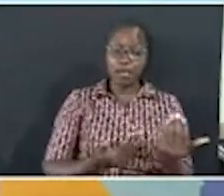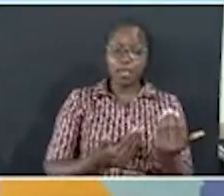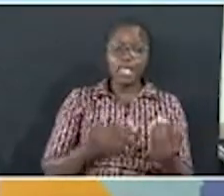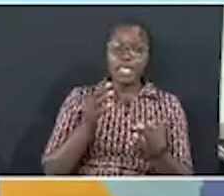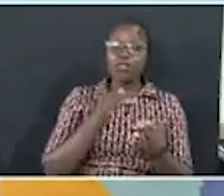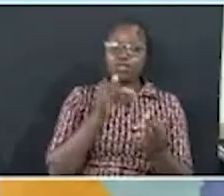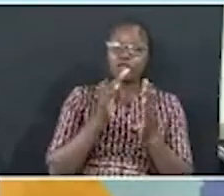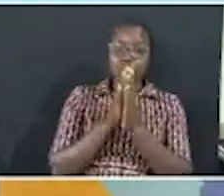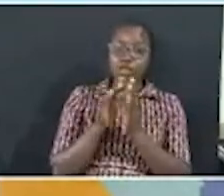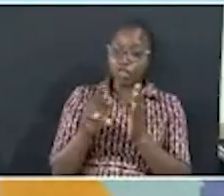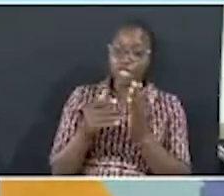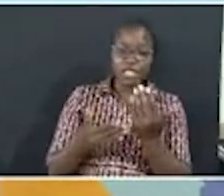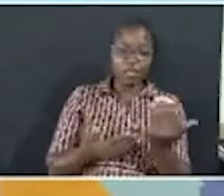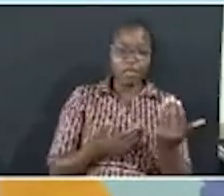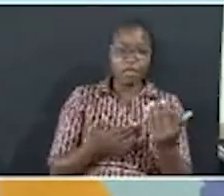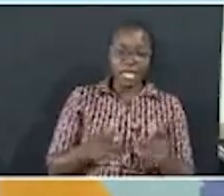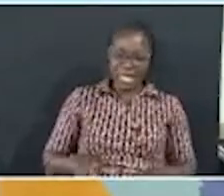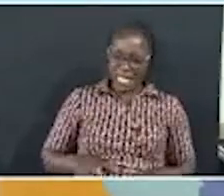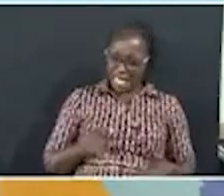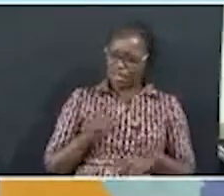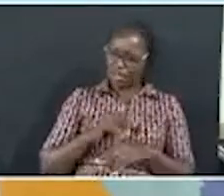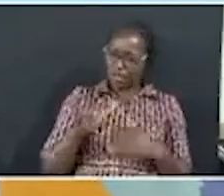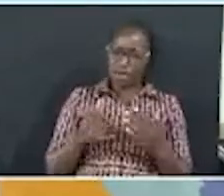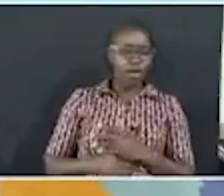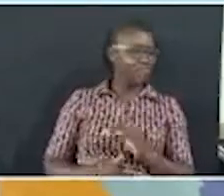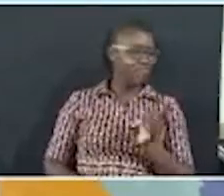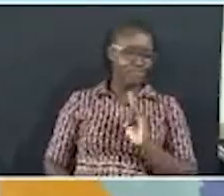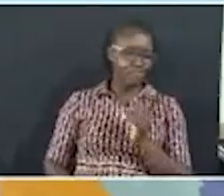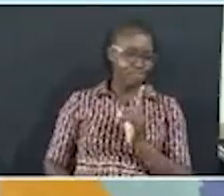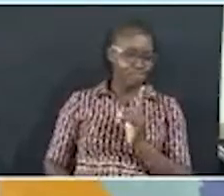for that child throughout their lifetime.